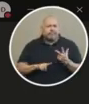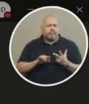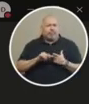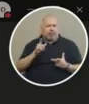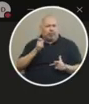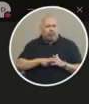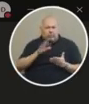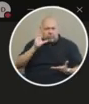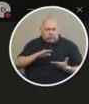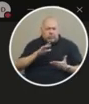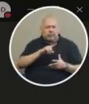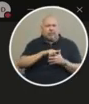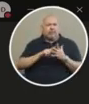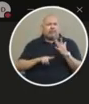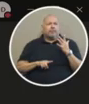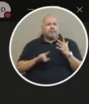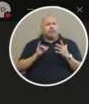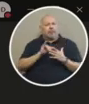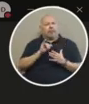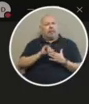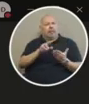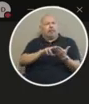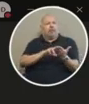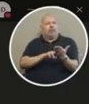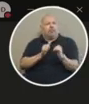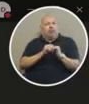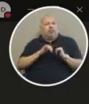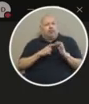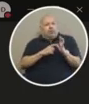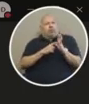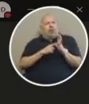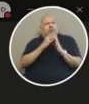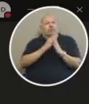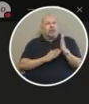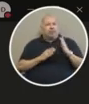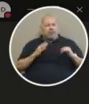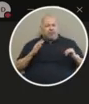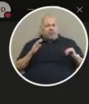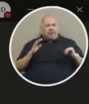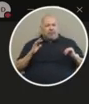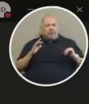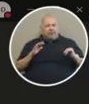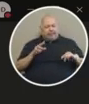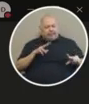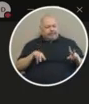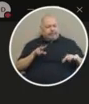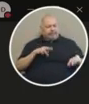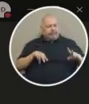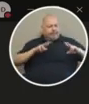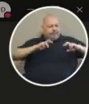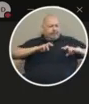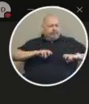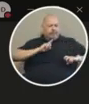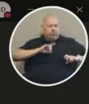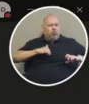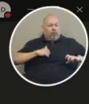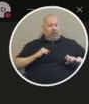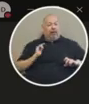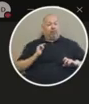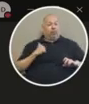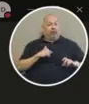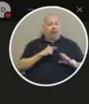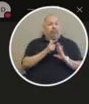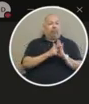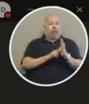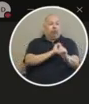possibly reduce those contracts, but that's going to require some analyzing those contracts to make sure we have the legal authority to